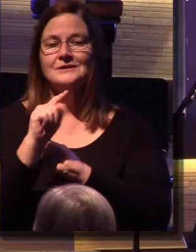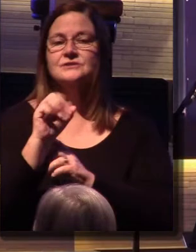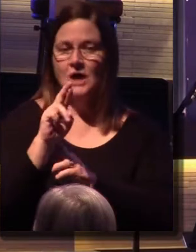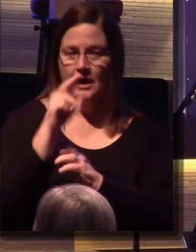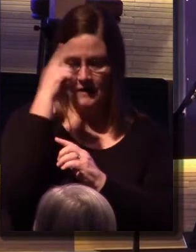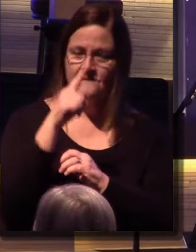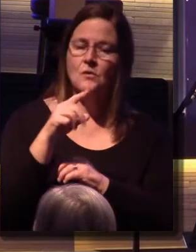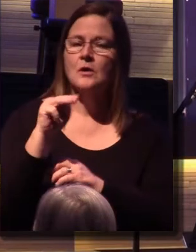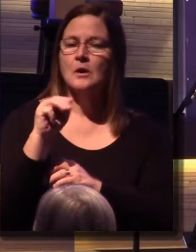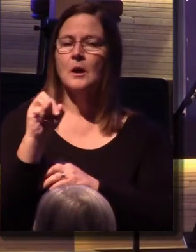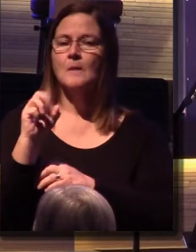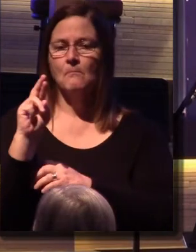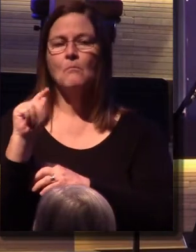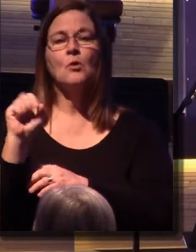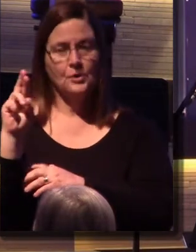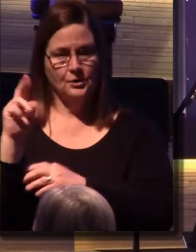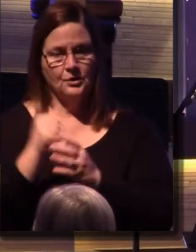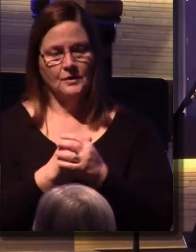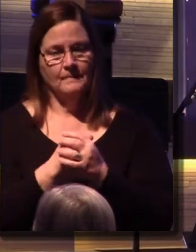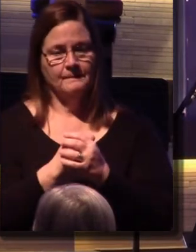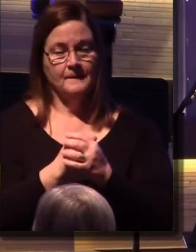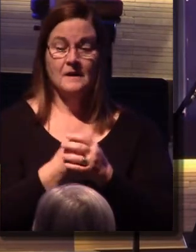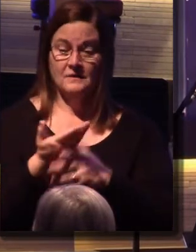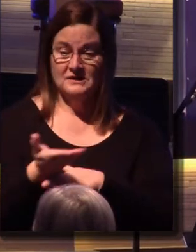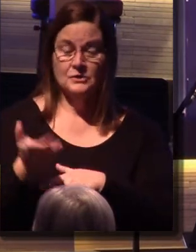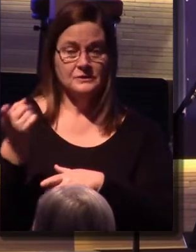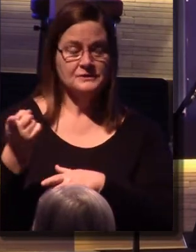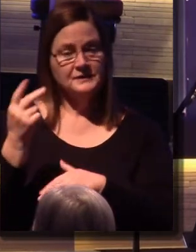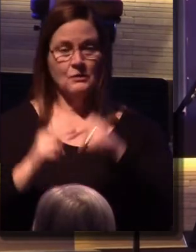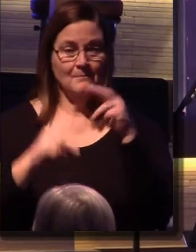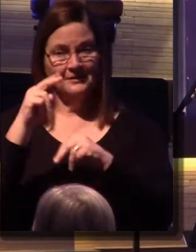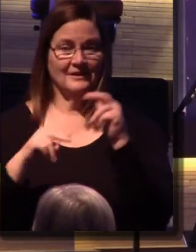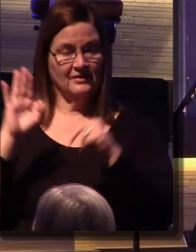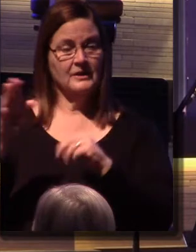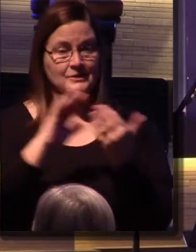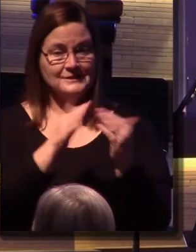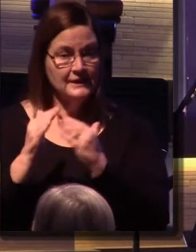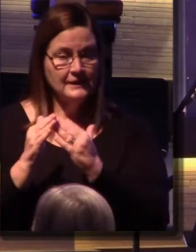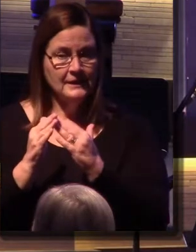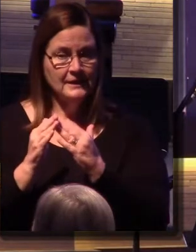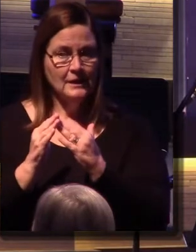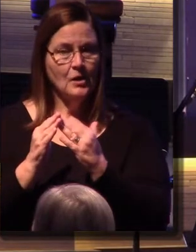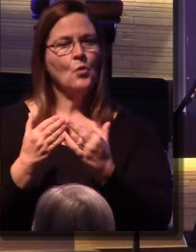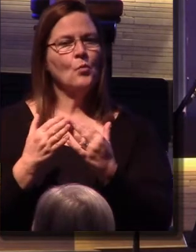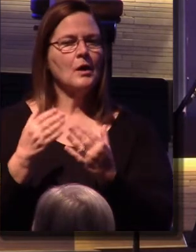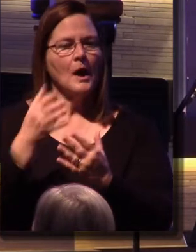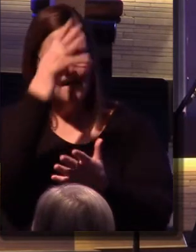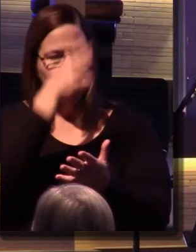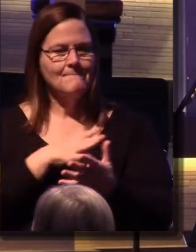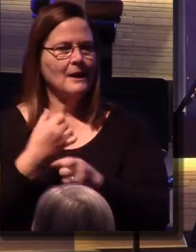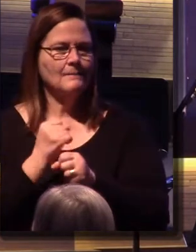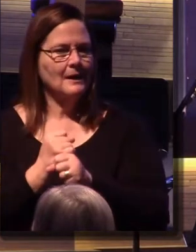So even the materials that they were going to build their capital city out of were